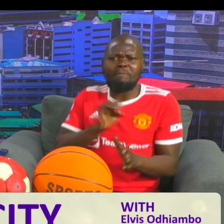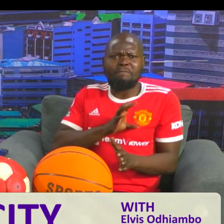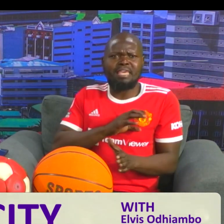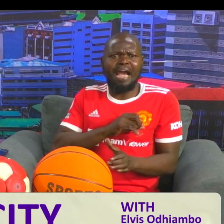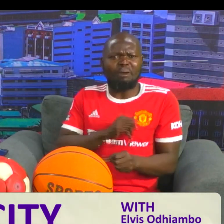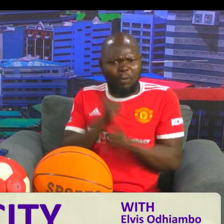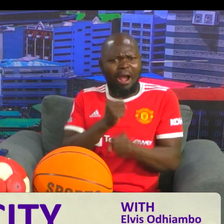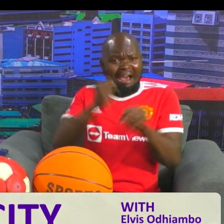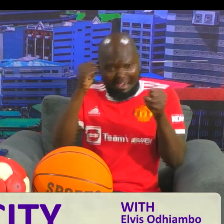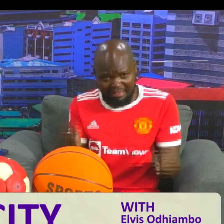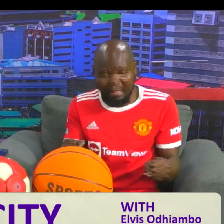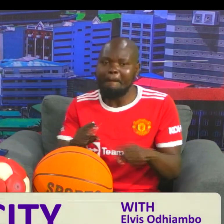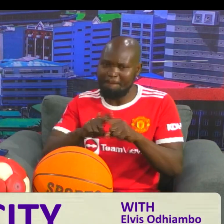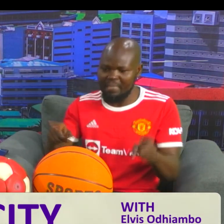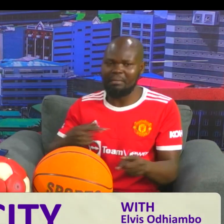Shabana, then